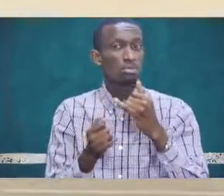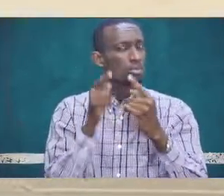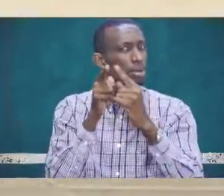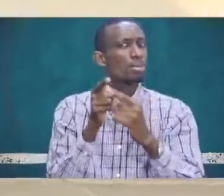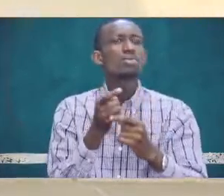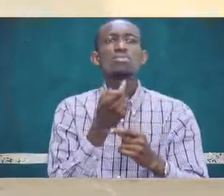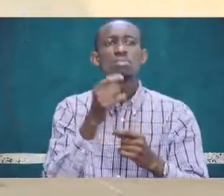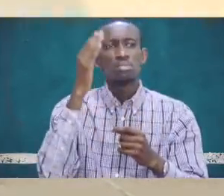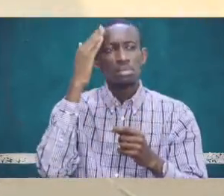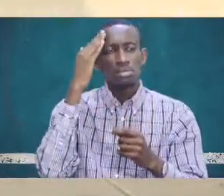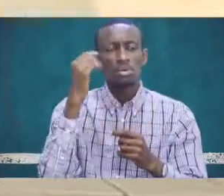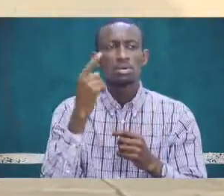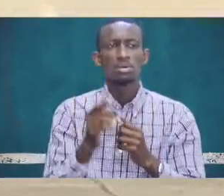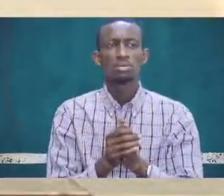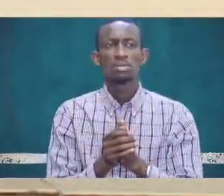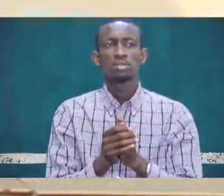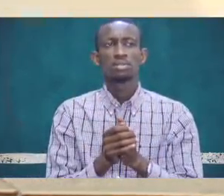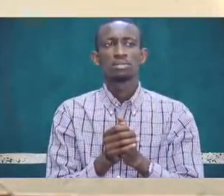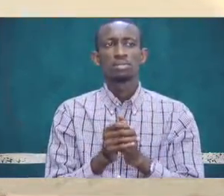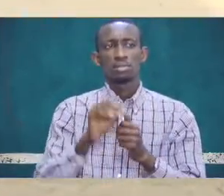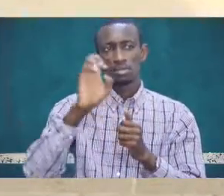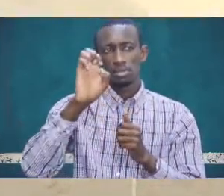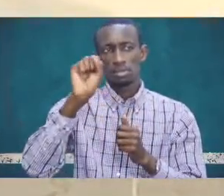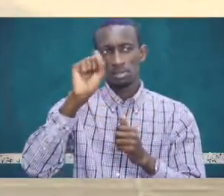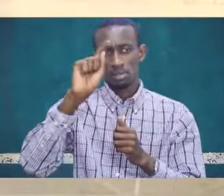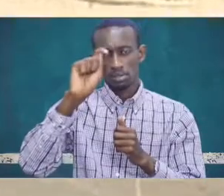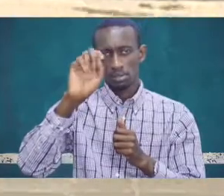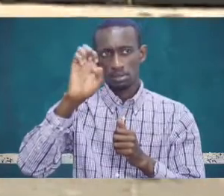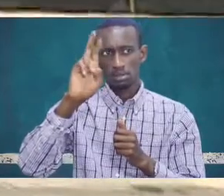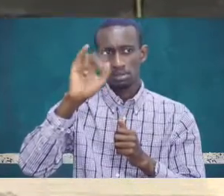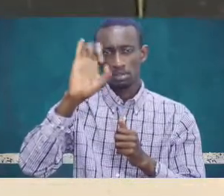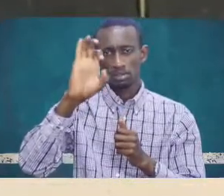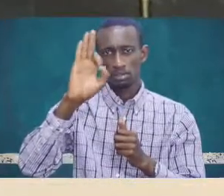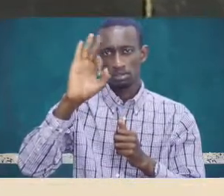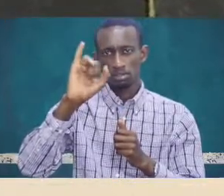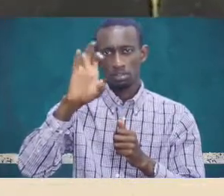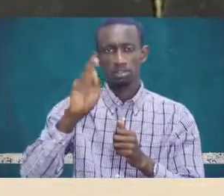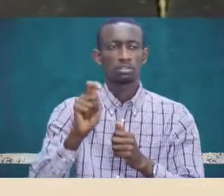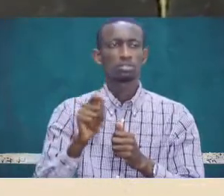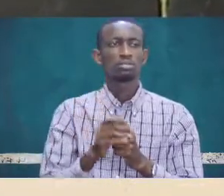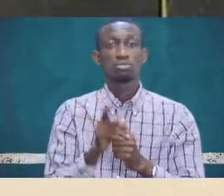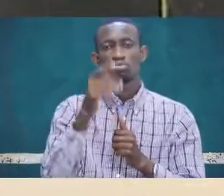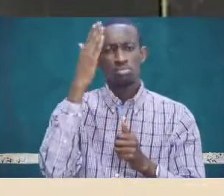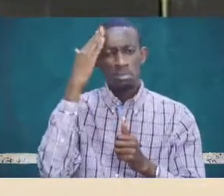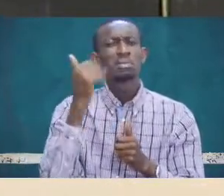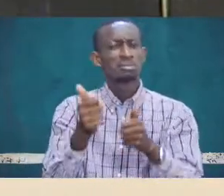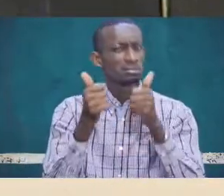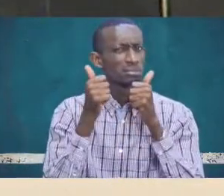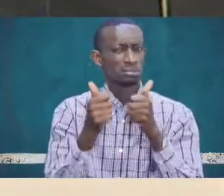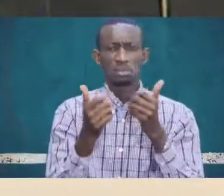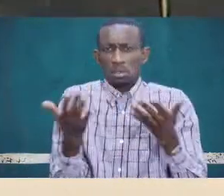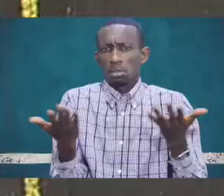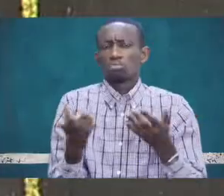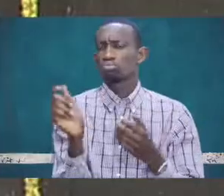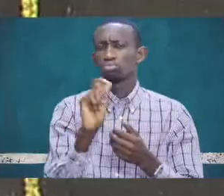able to look at the esterification. We'll know how to write the equation for the esterification and what does